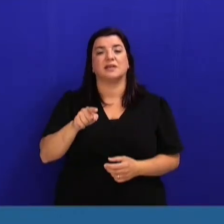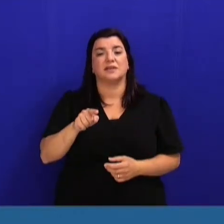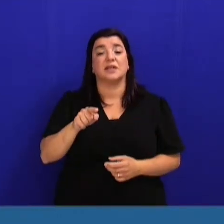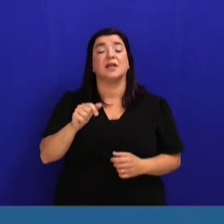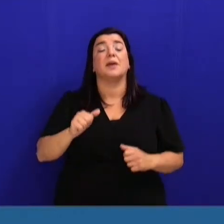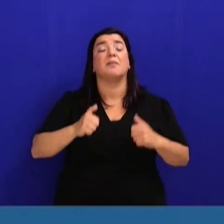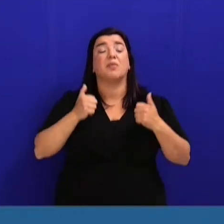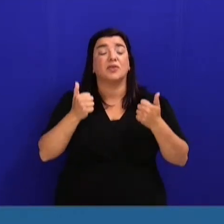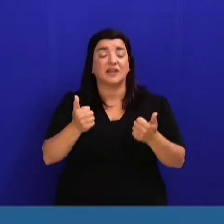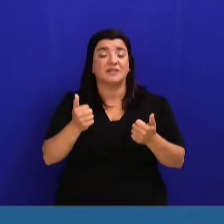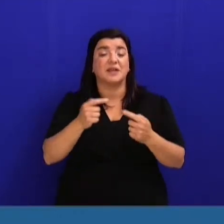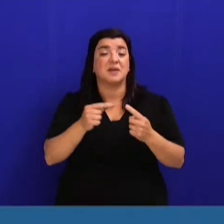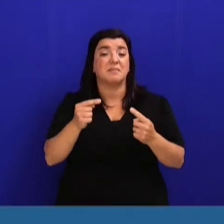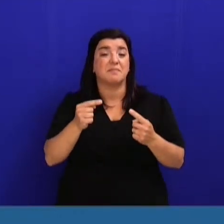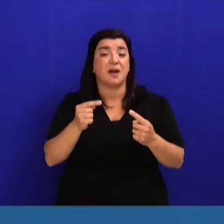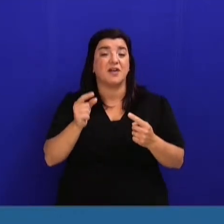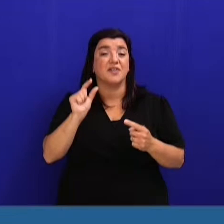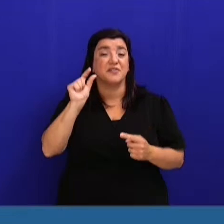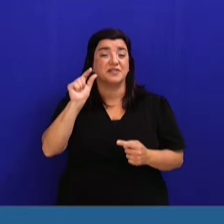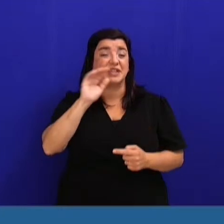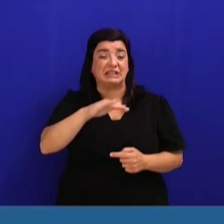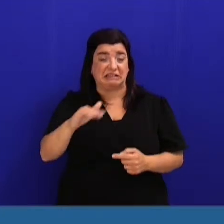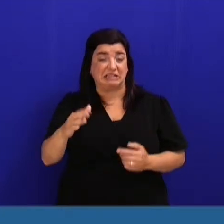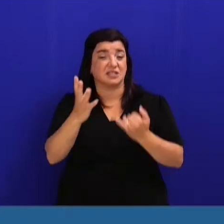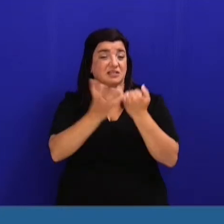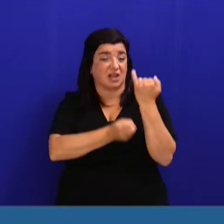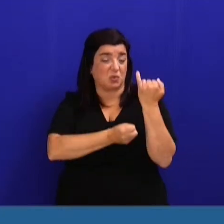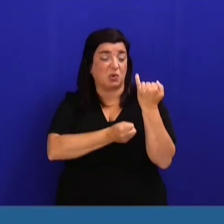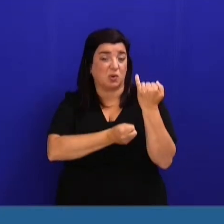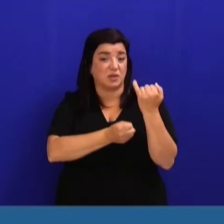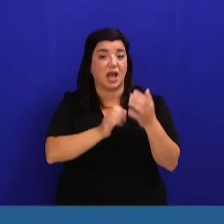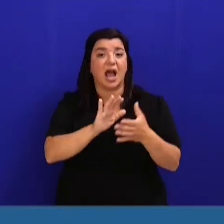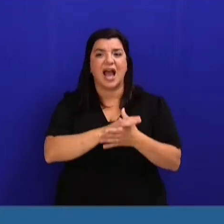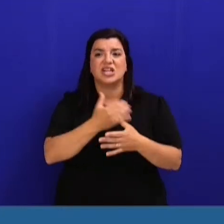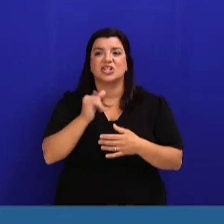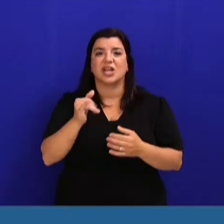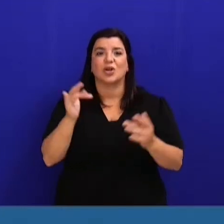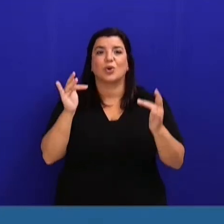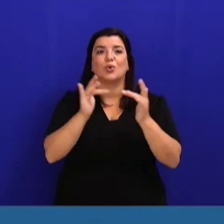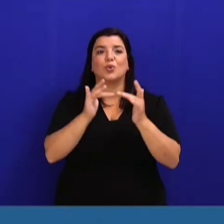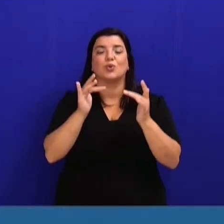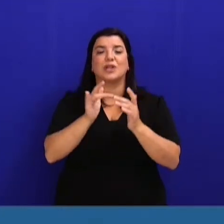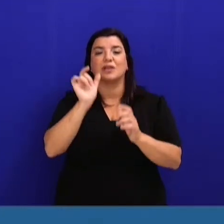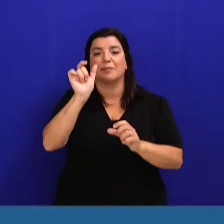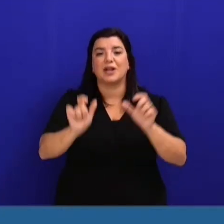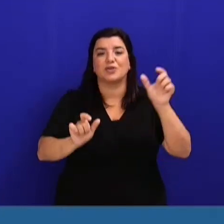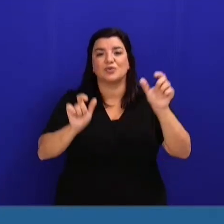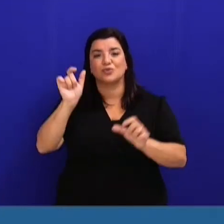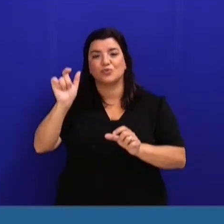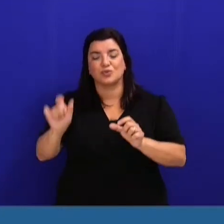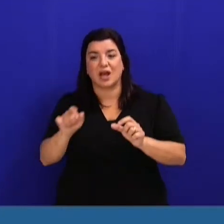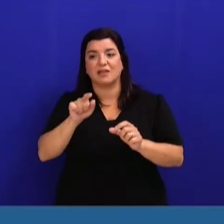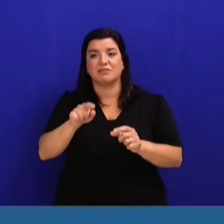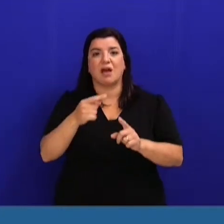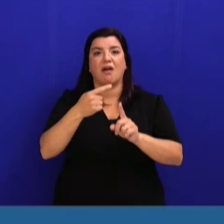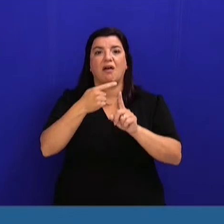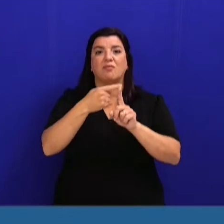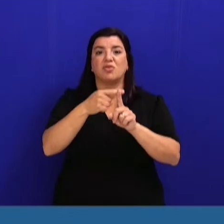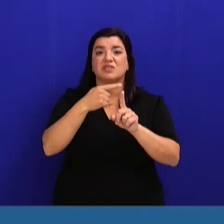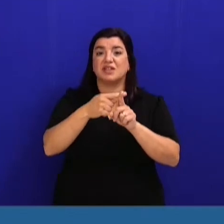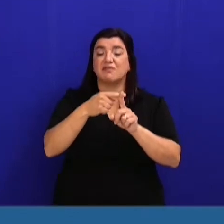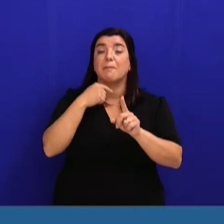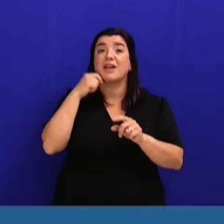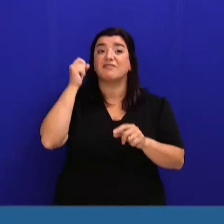importanti ħafna għaliex jekk inti tkun f'kuntatt ma' persuna dal-persuna jinserta joħroġ pożittiv u ma jkunx jiftakar li inti kont miegħu,